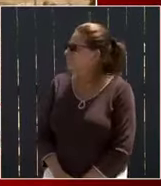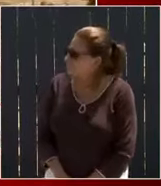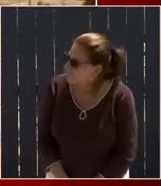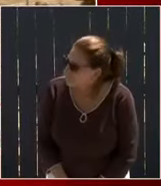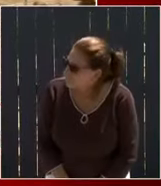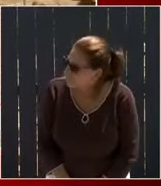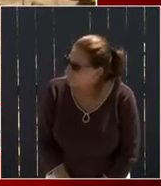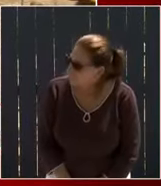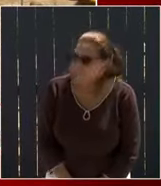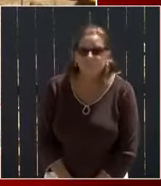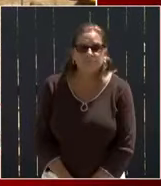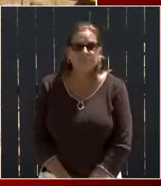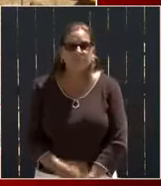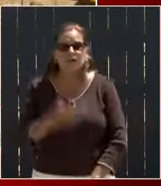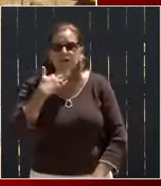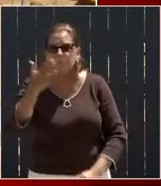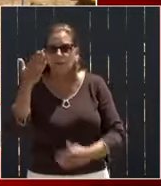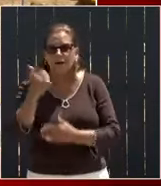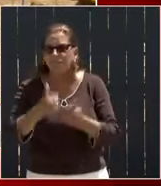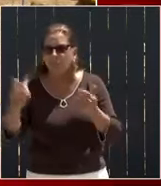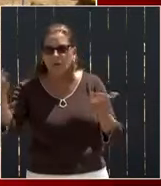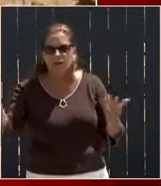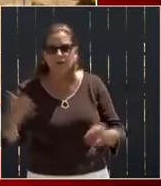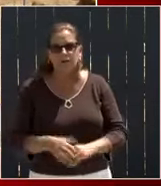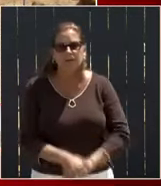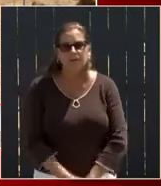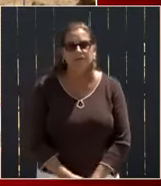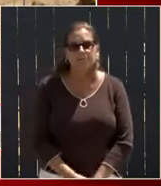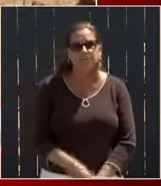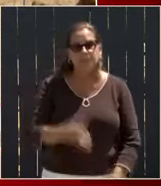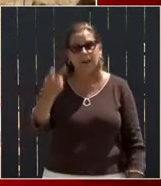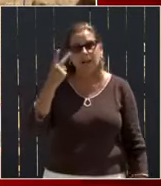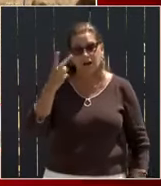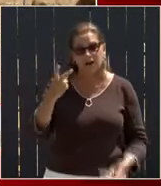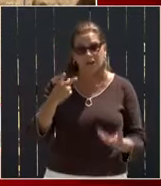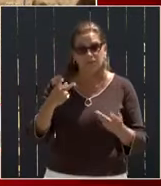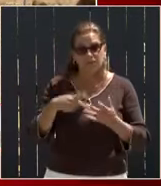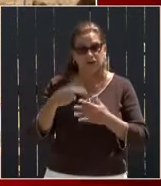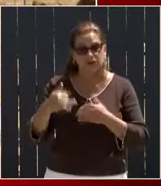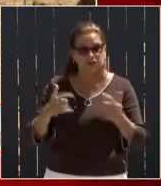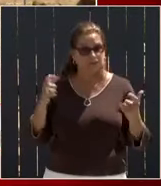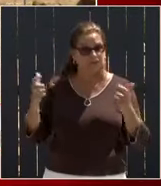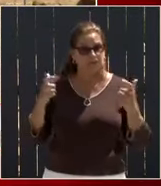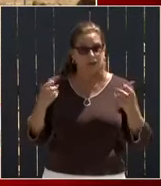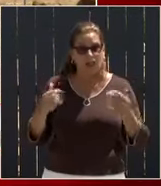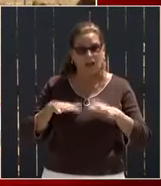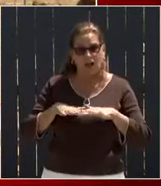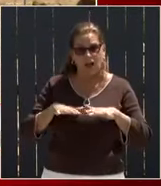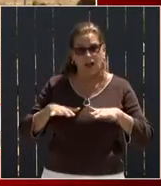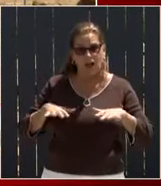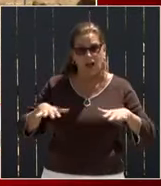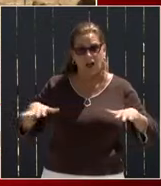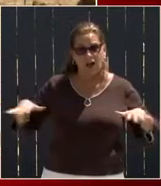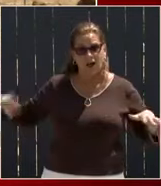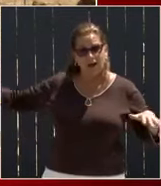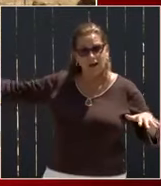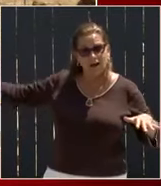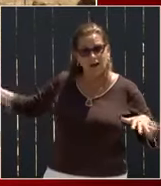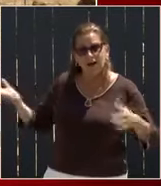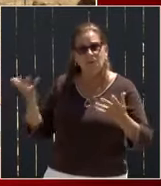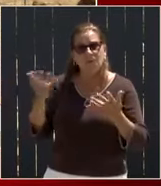Good morning, everyone. When you look at a project that's this size and with the importance of what this project means for